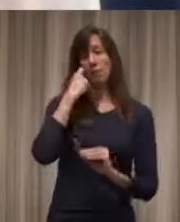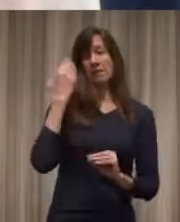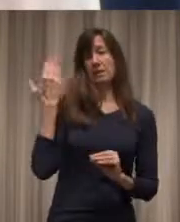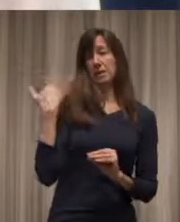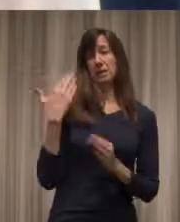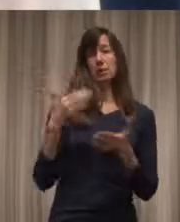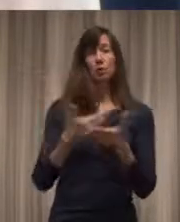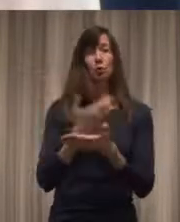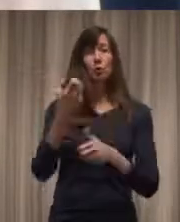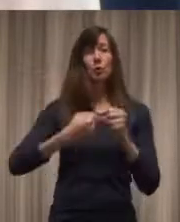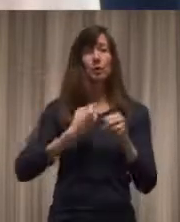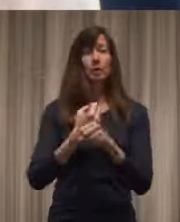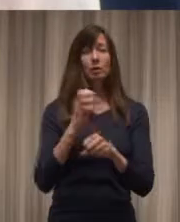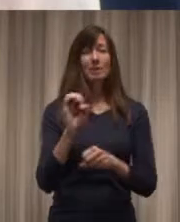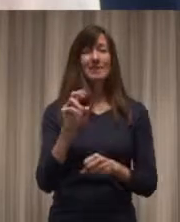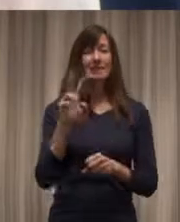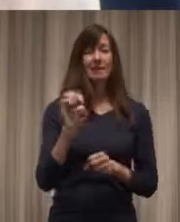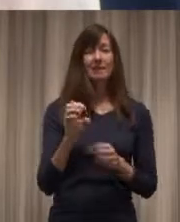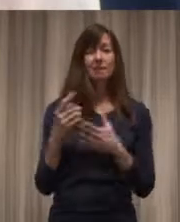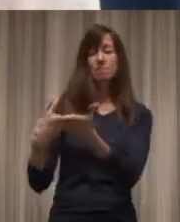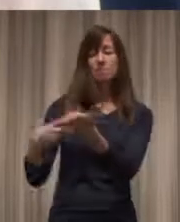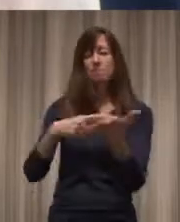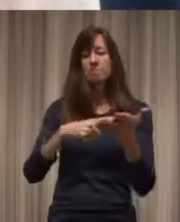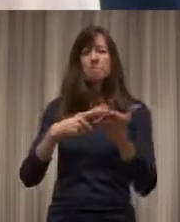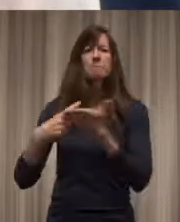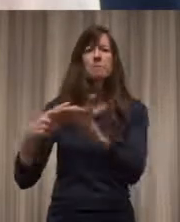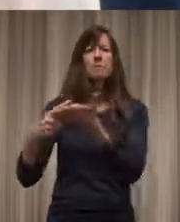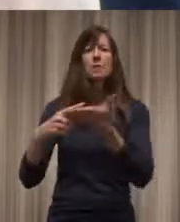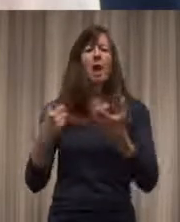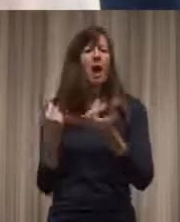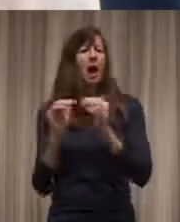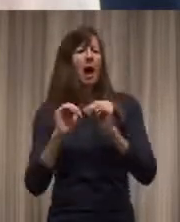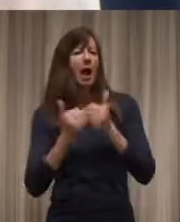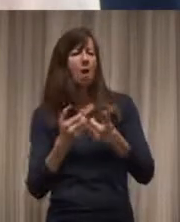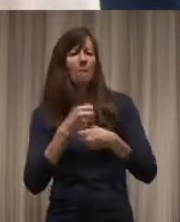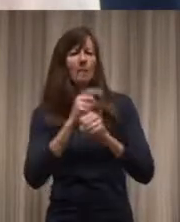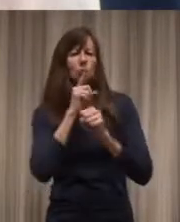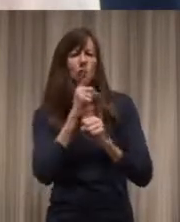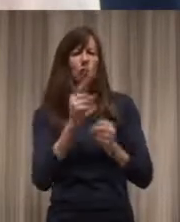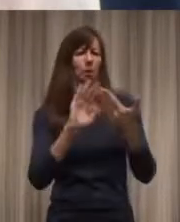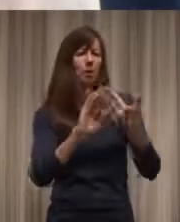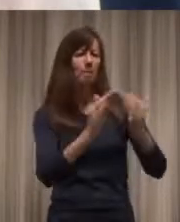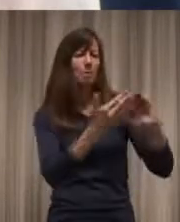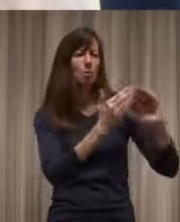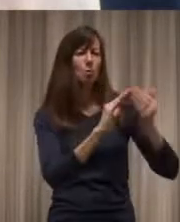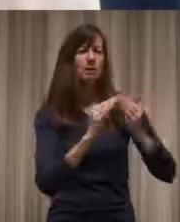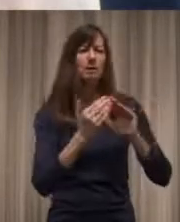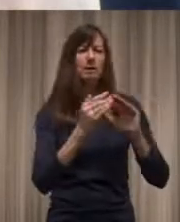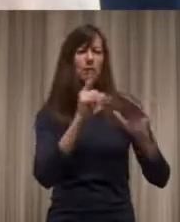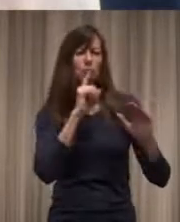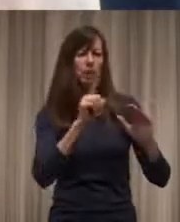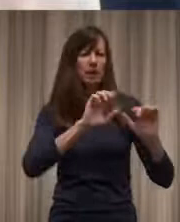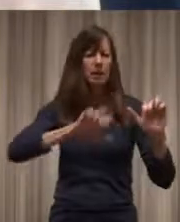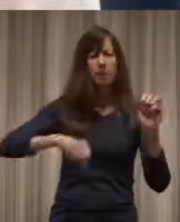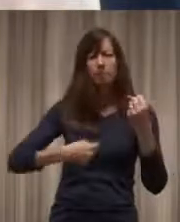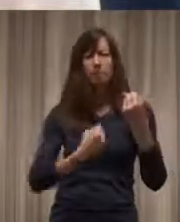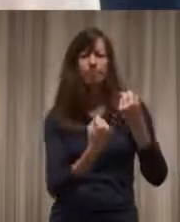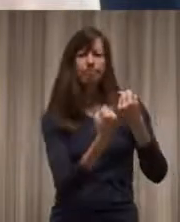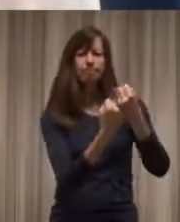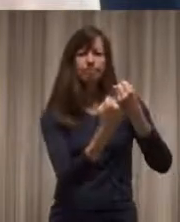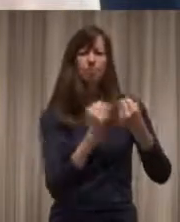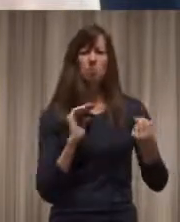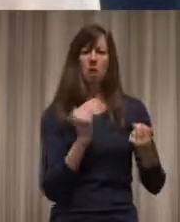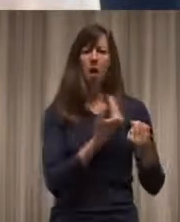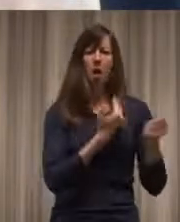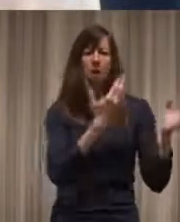will play a key role in making sure that the community is driving this, that the community has input in both the logistics of how we're doing